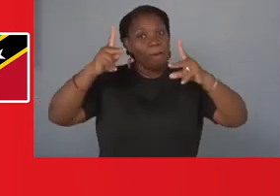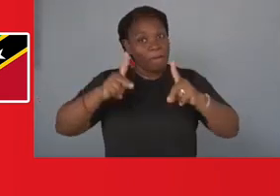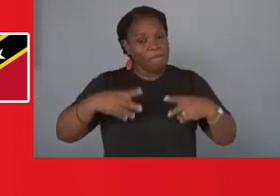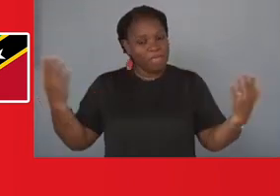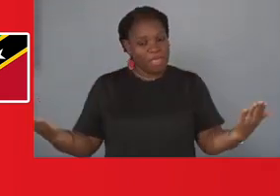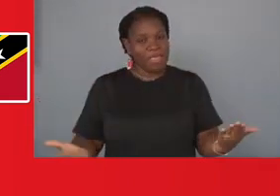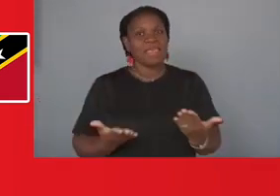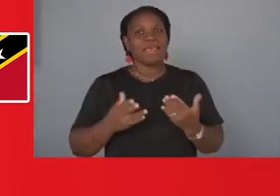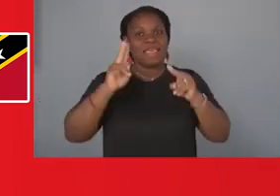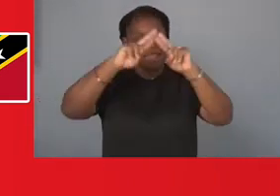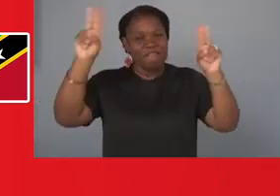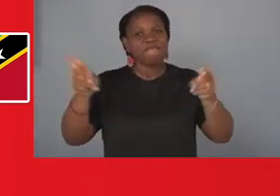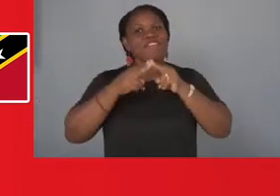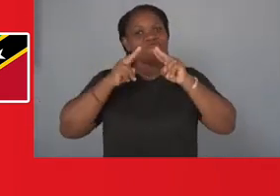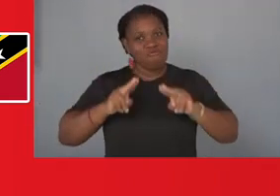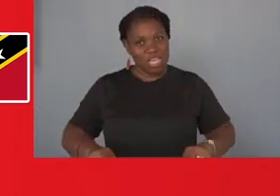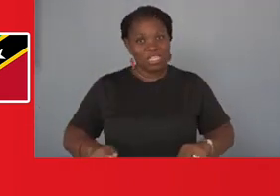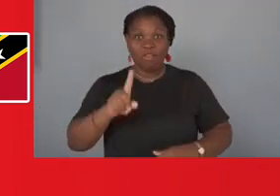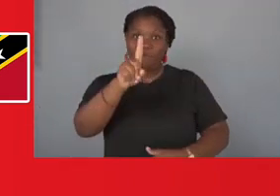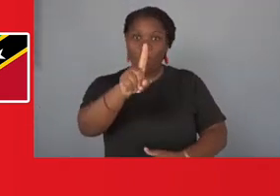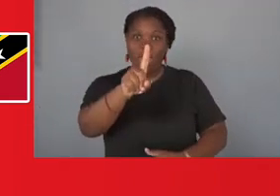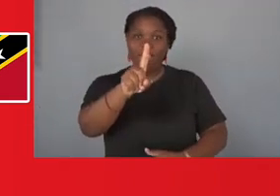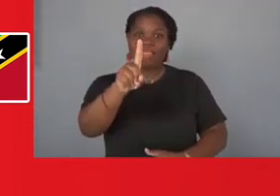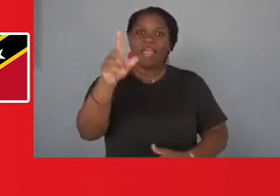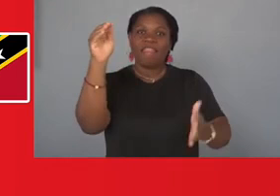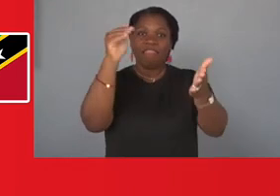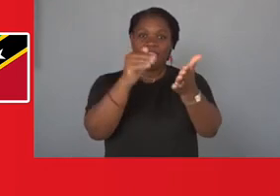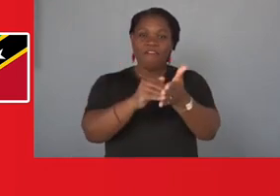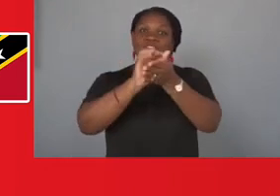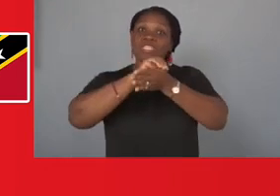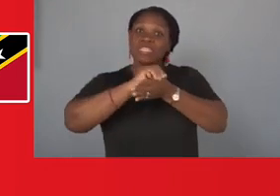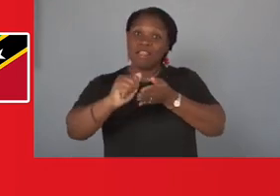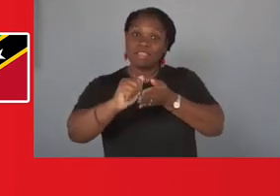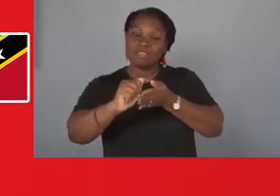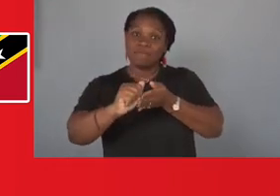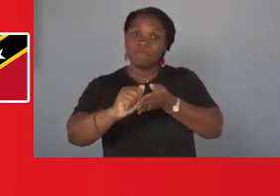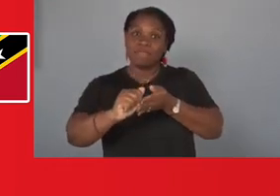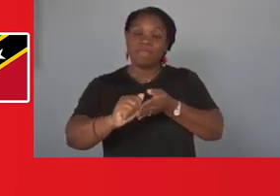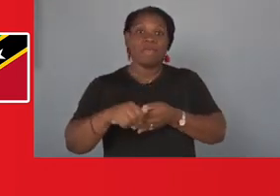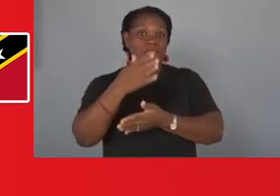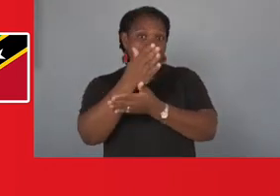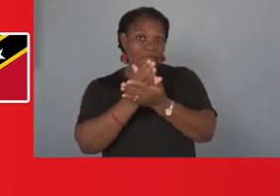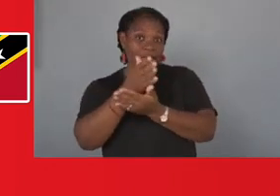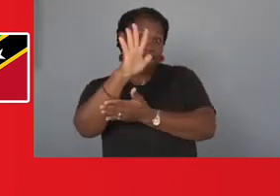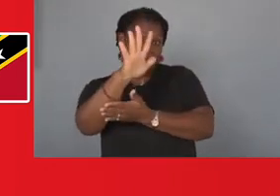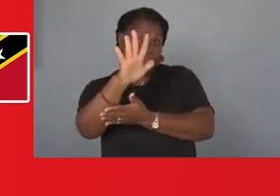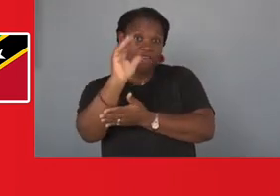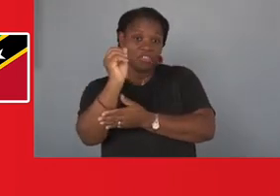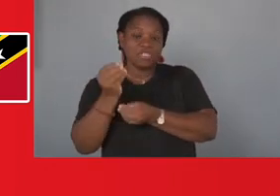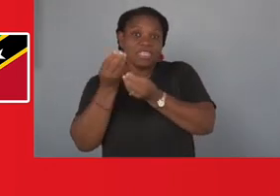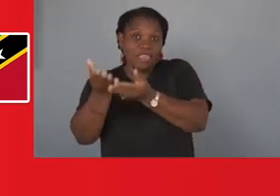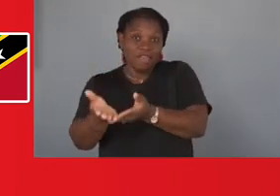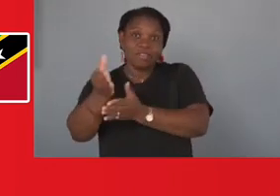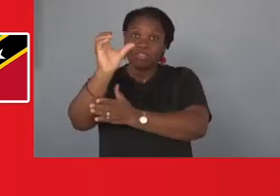people in the Federation of $1,000, of which $500 will go towards